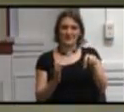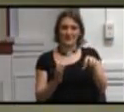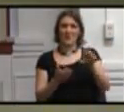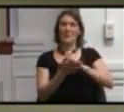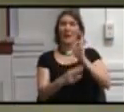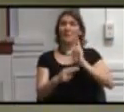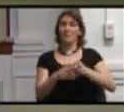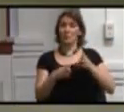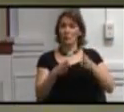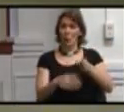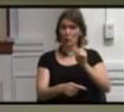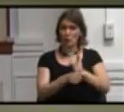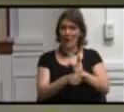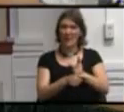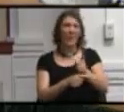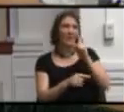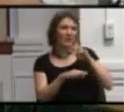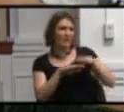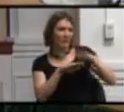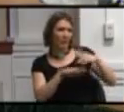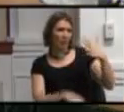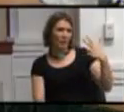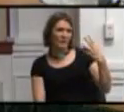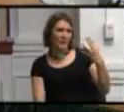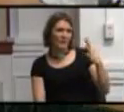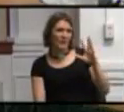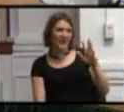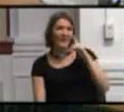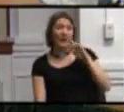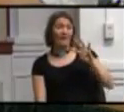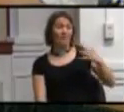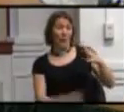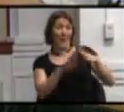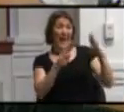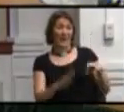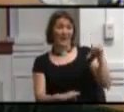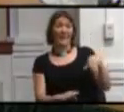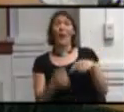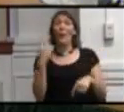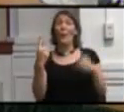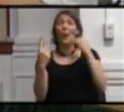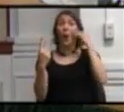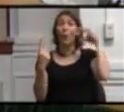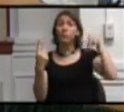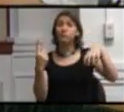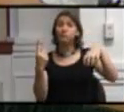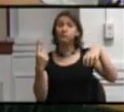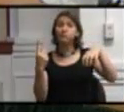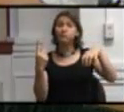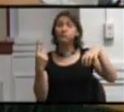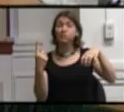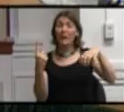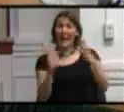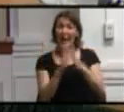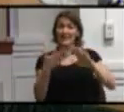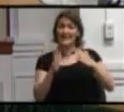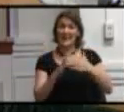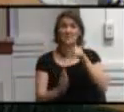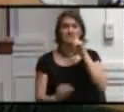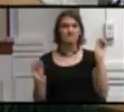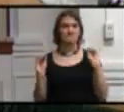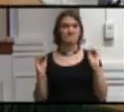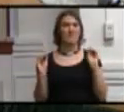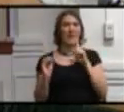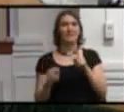name? I think it's more than three. I think it's upon the fourth. So if you just have one house on a road, we may not have the authority.